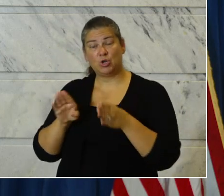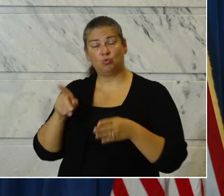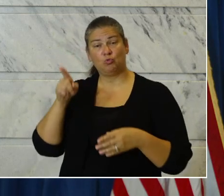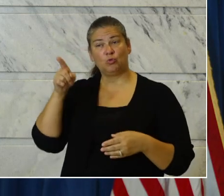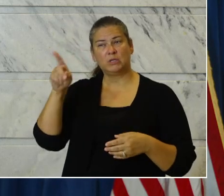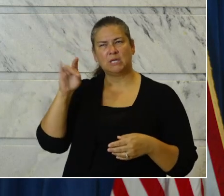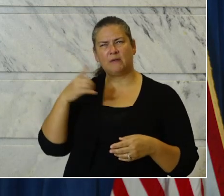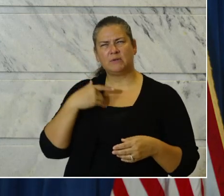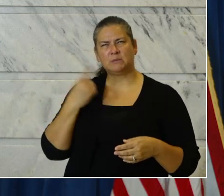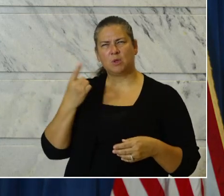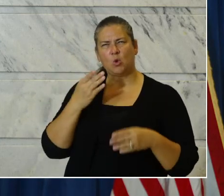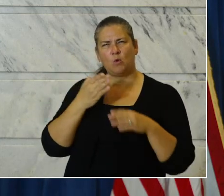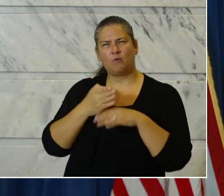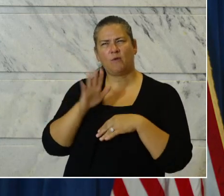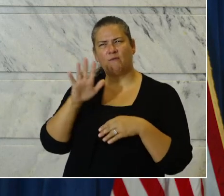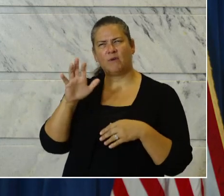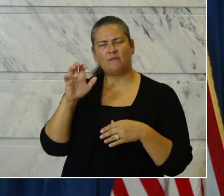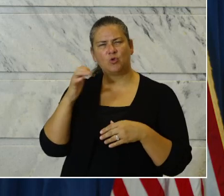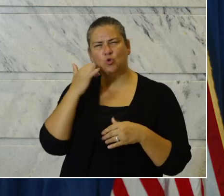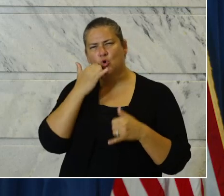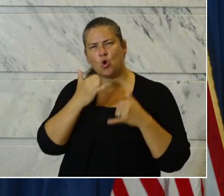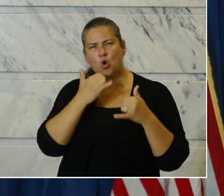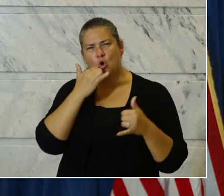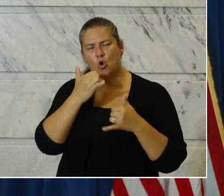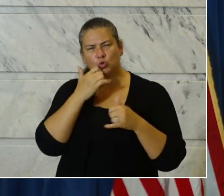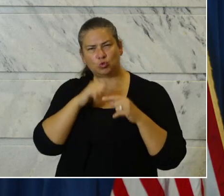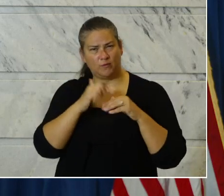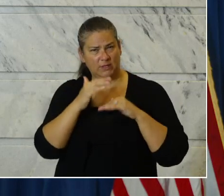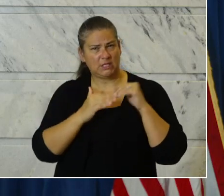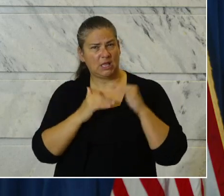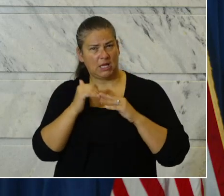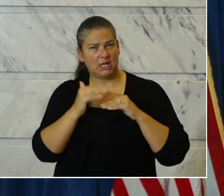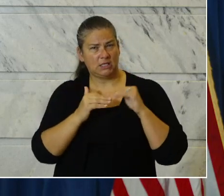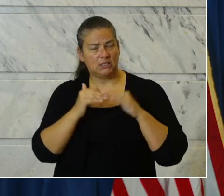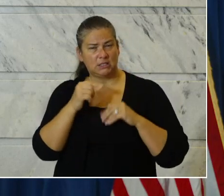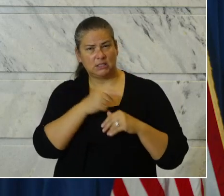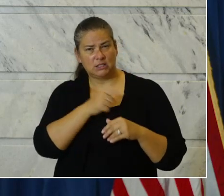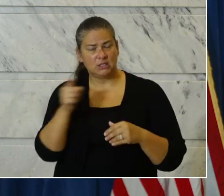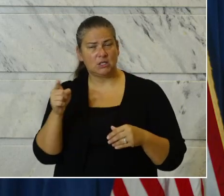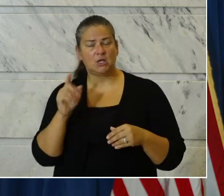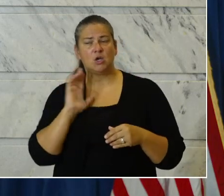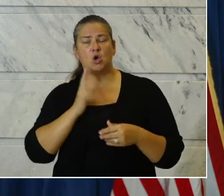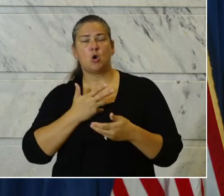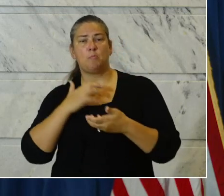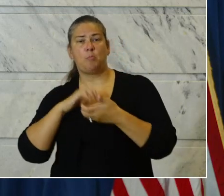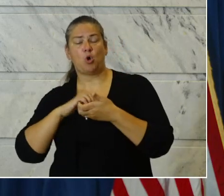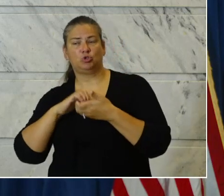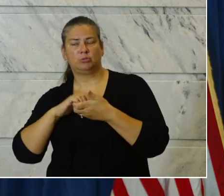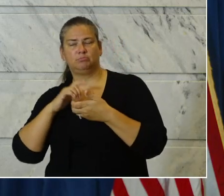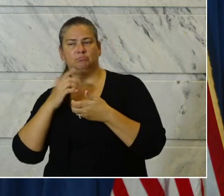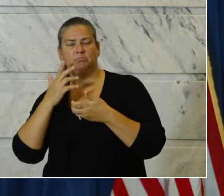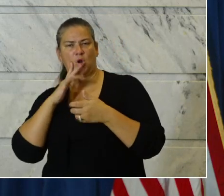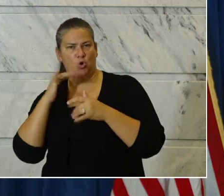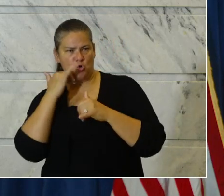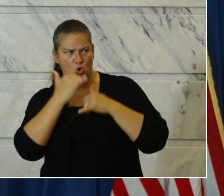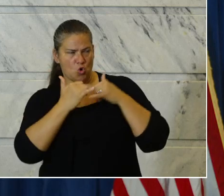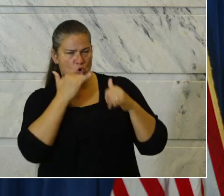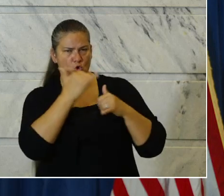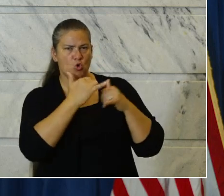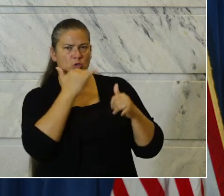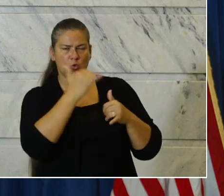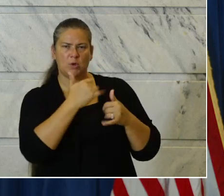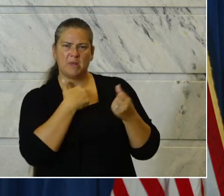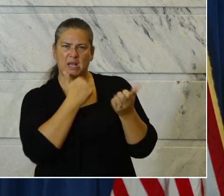I think, on over 500 calls with facilities. Our Norton partners have been on calls with facilities. We've been supporting